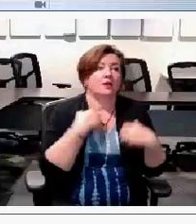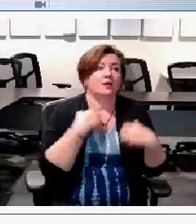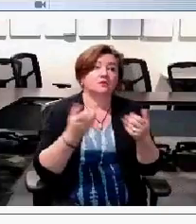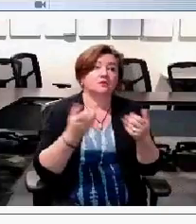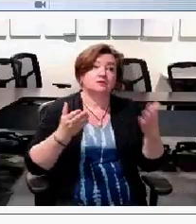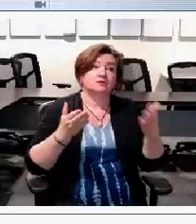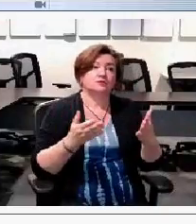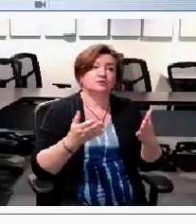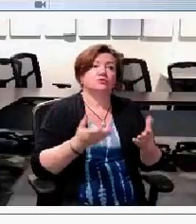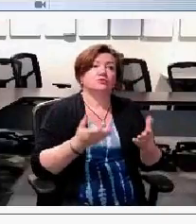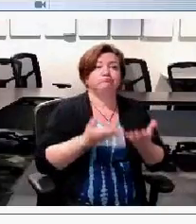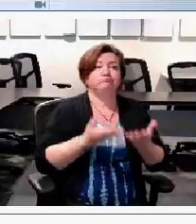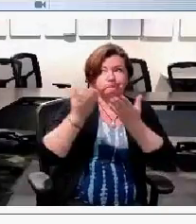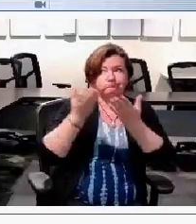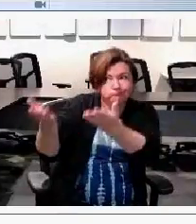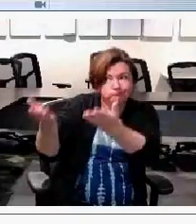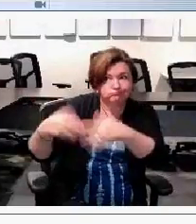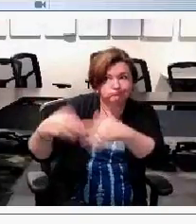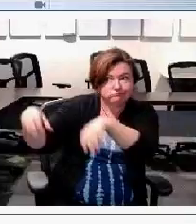to hand over the mic.